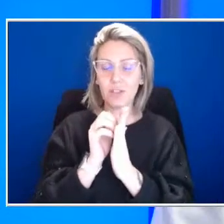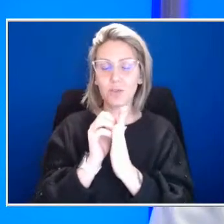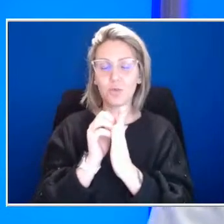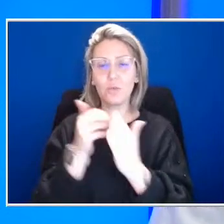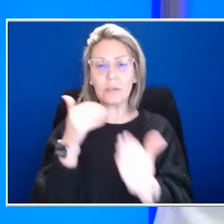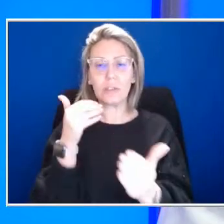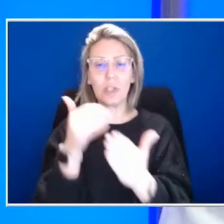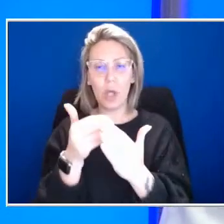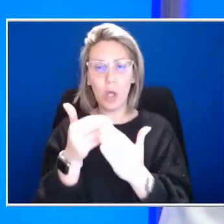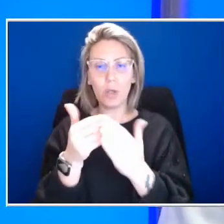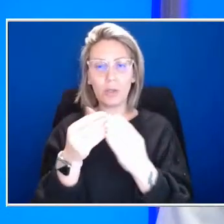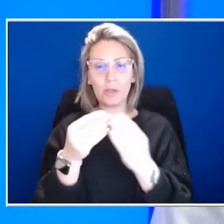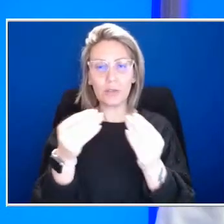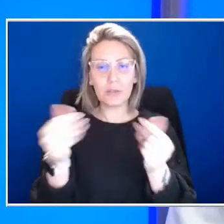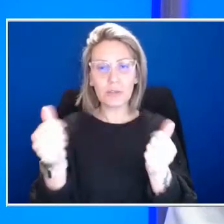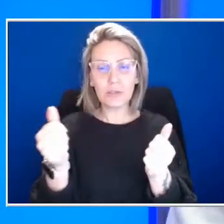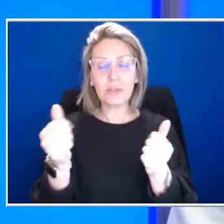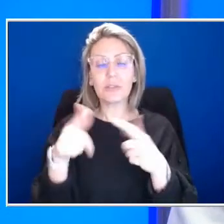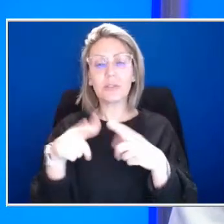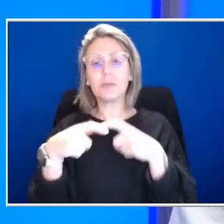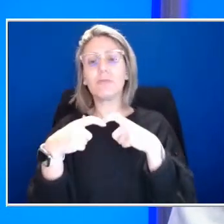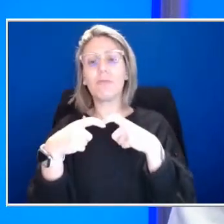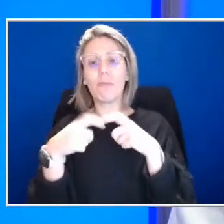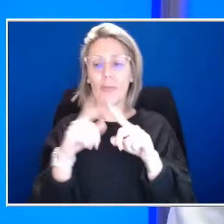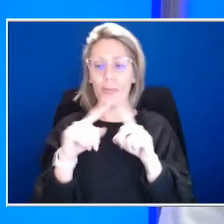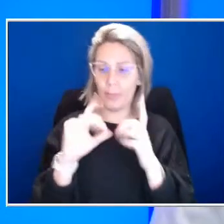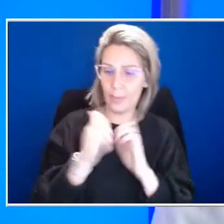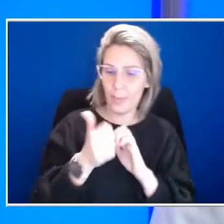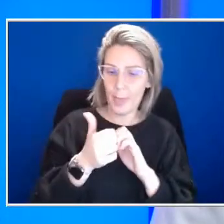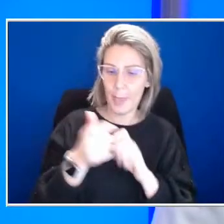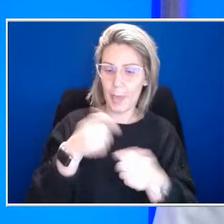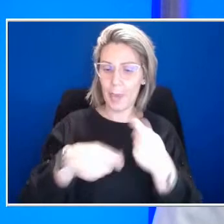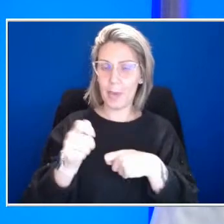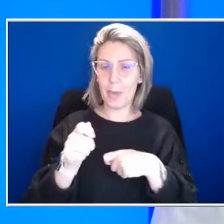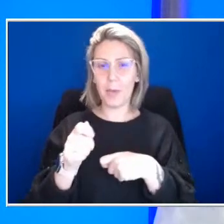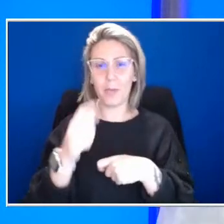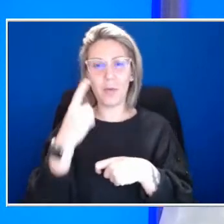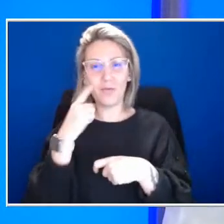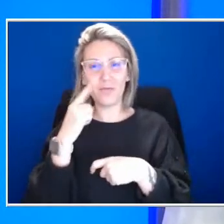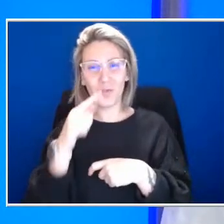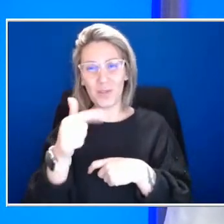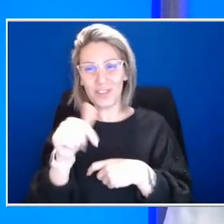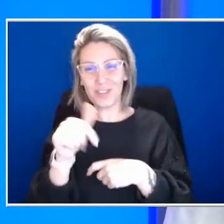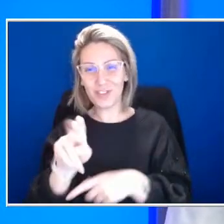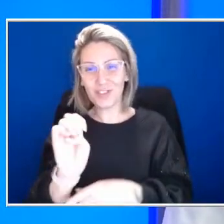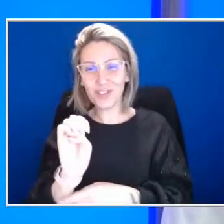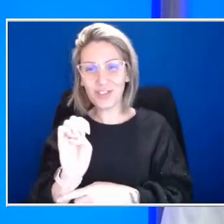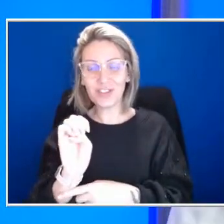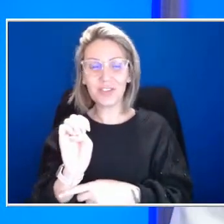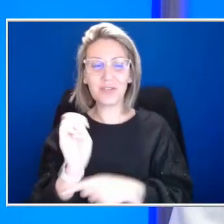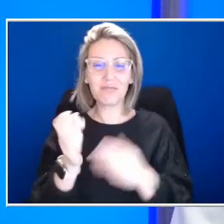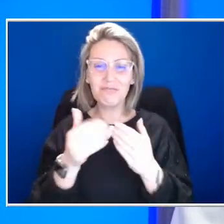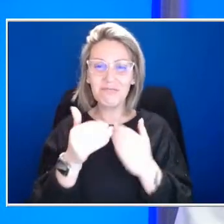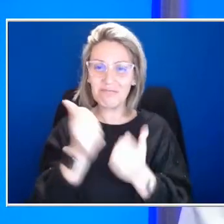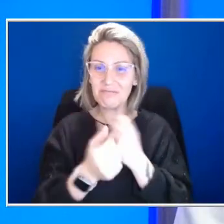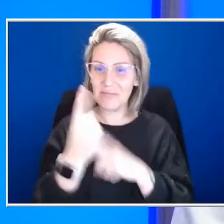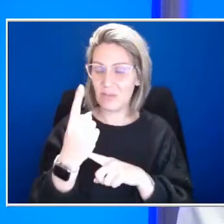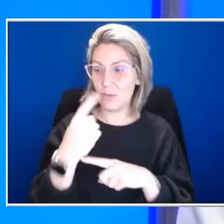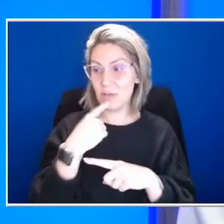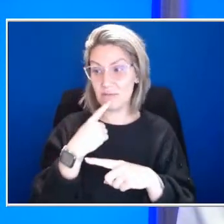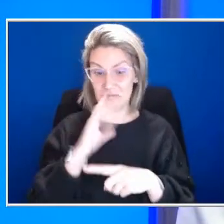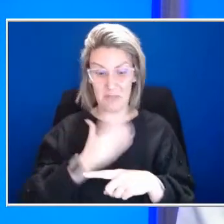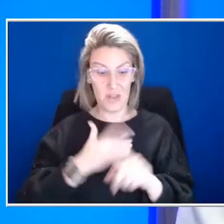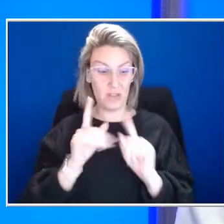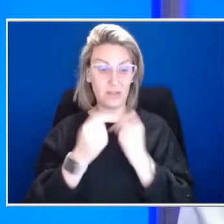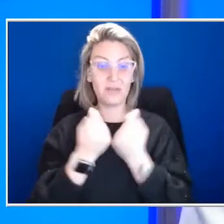discussion in our multidisciplinary team, how can we transplant Gene Taylor? And almost everyone on our team said we should do it. We can do it